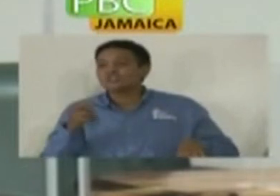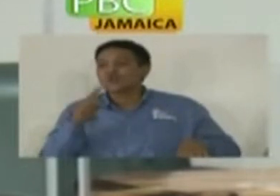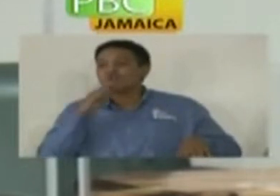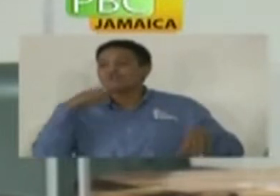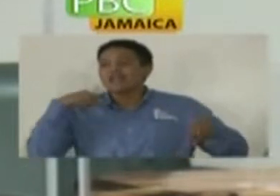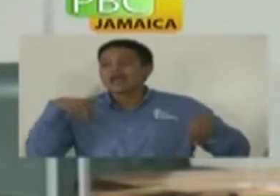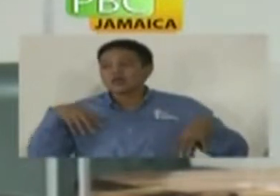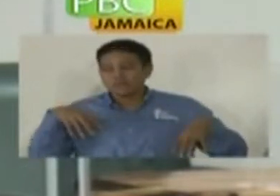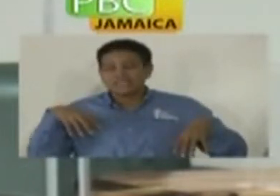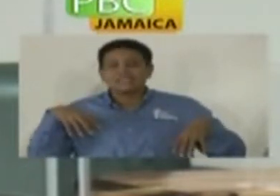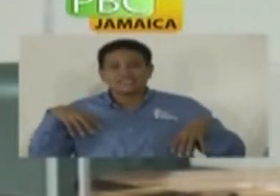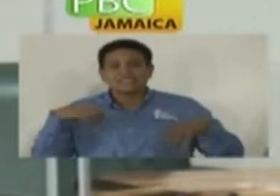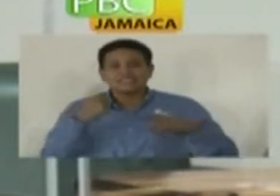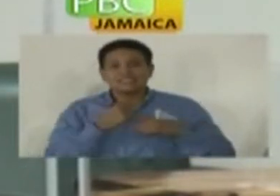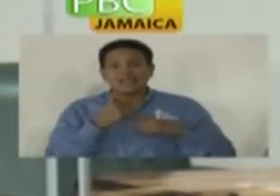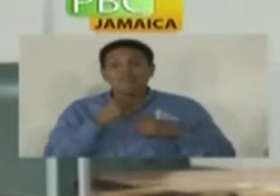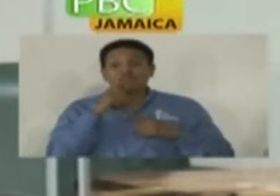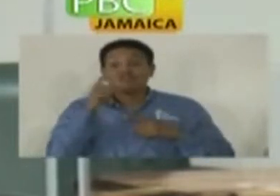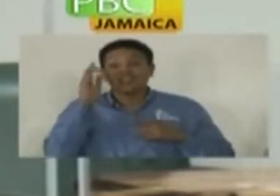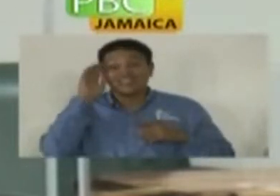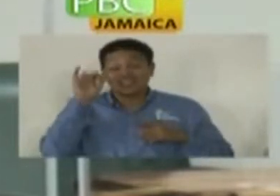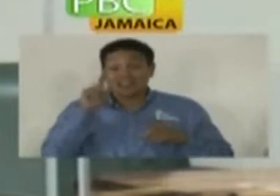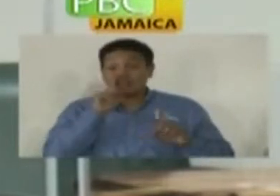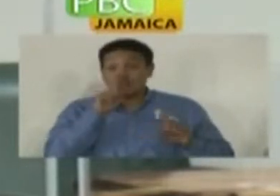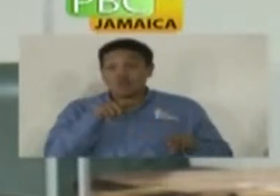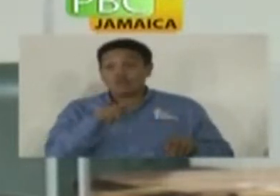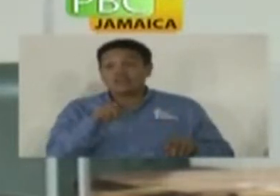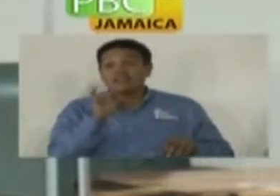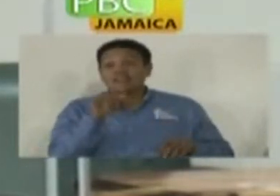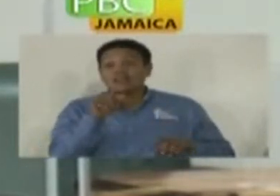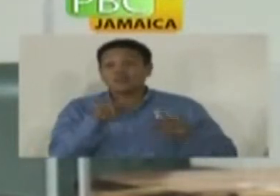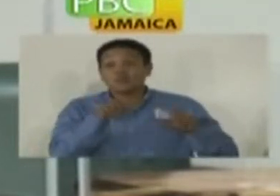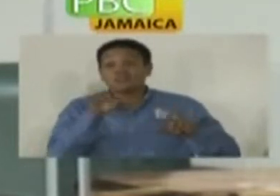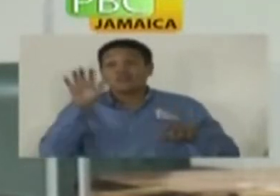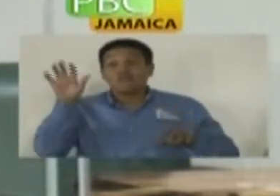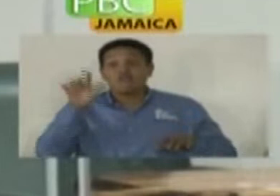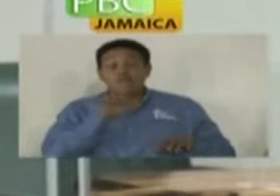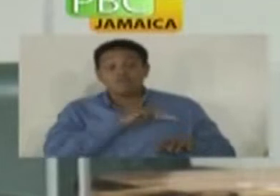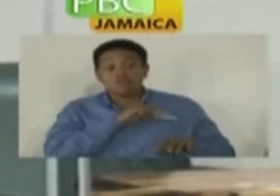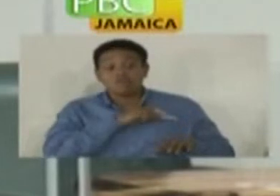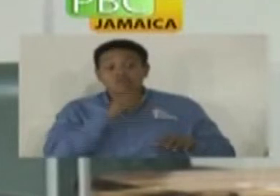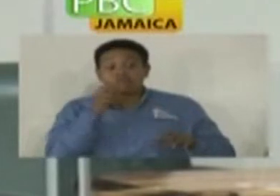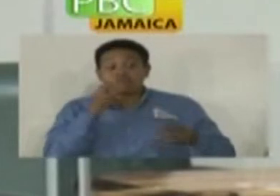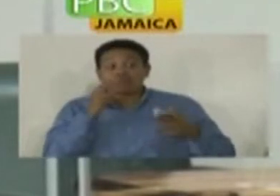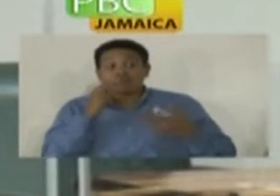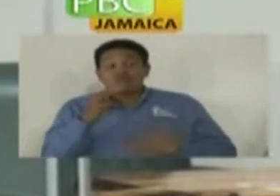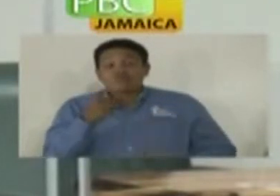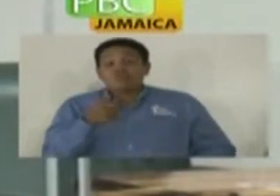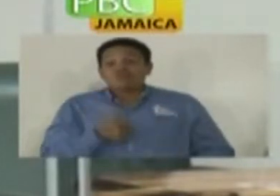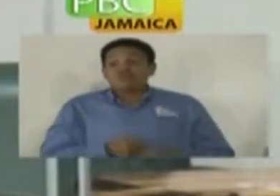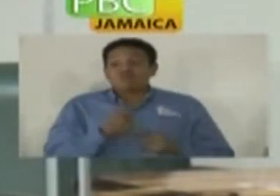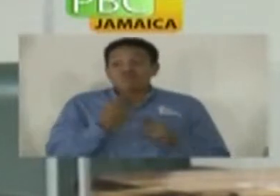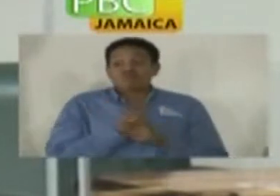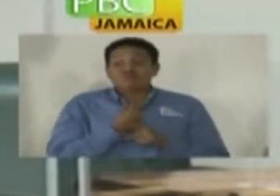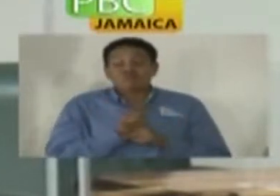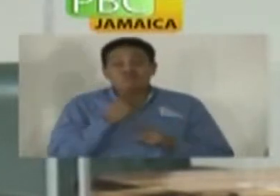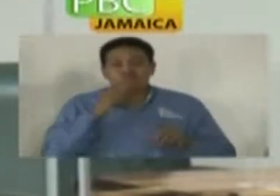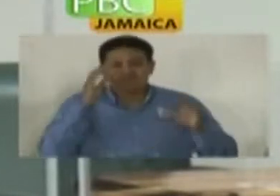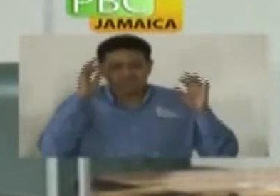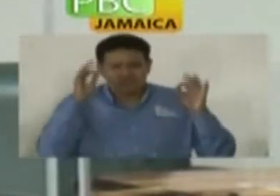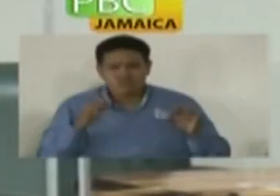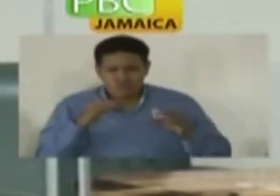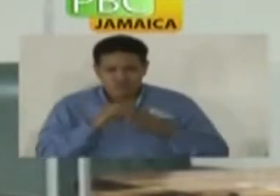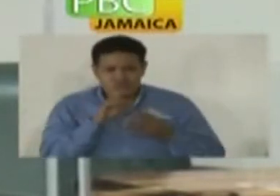acquitted, and order that the question of his guilt or innocence be properly determined